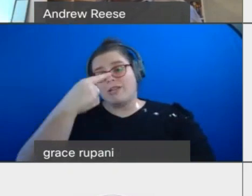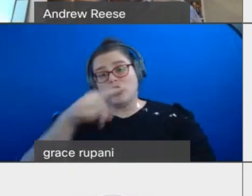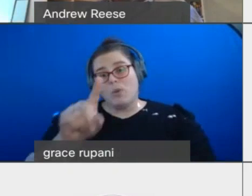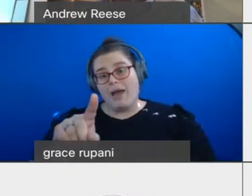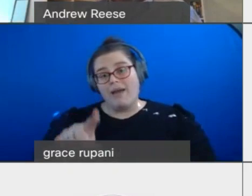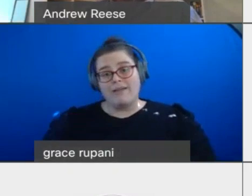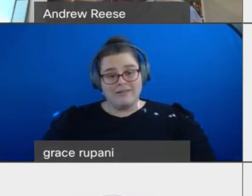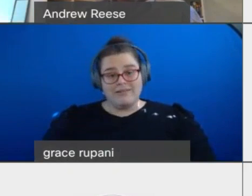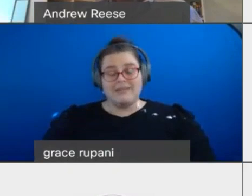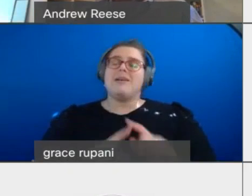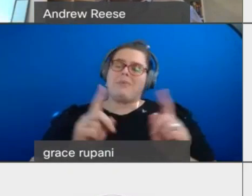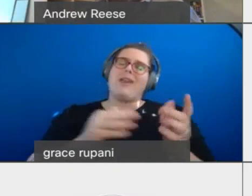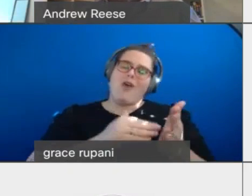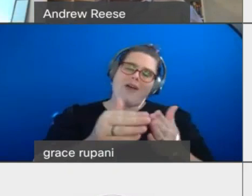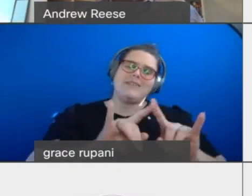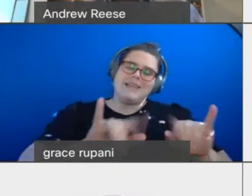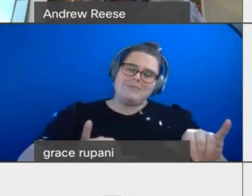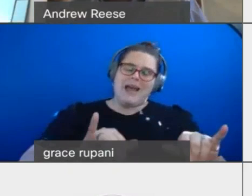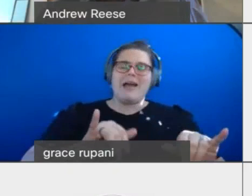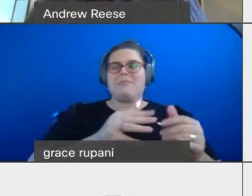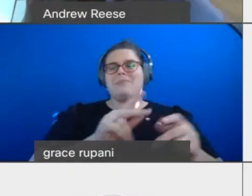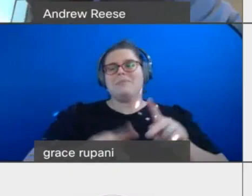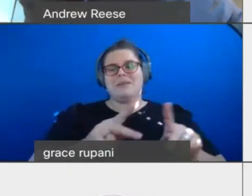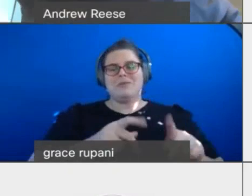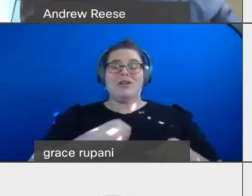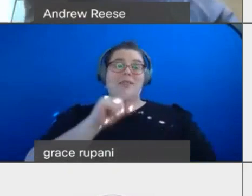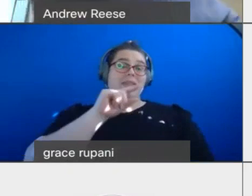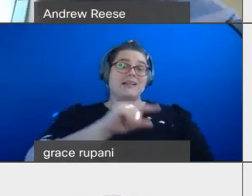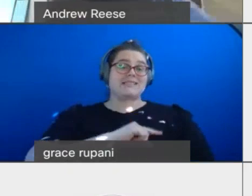after Thanksgiving as a day to relax and do other things.